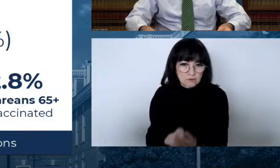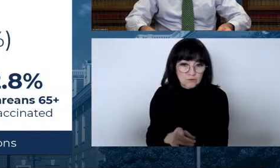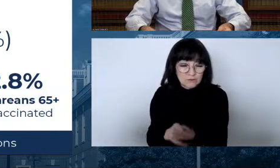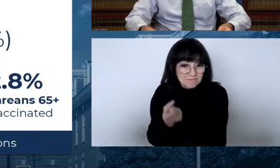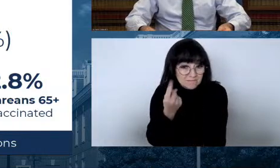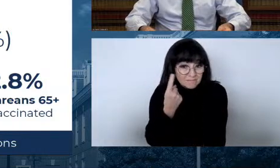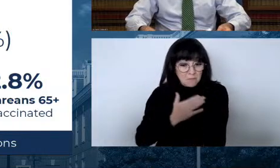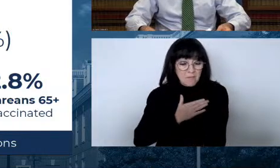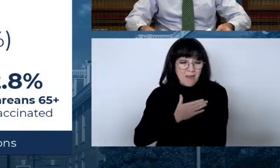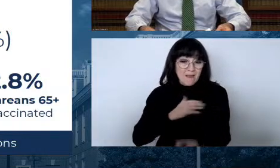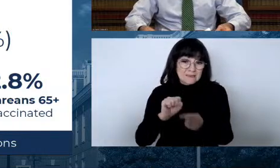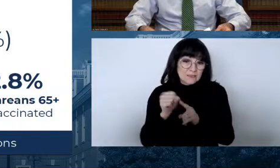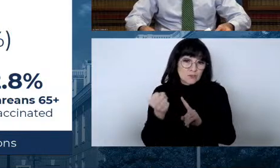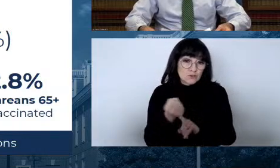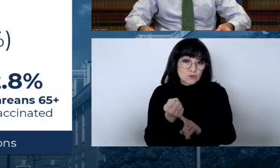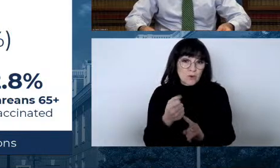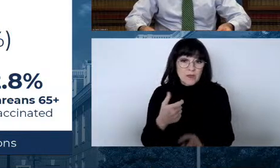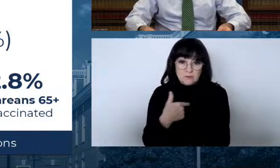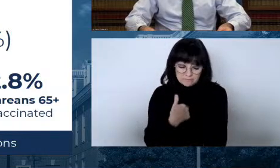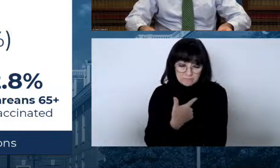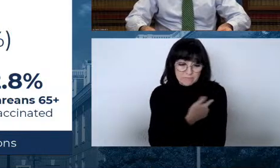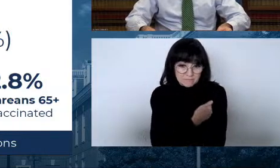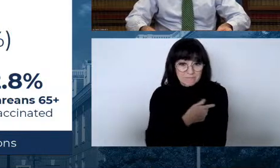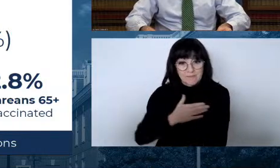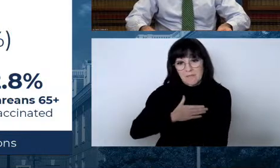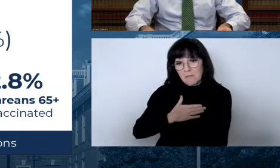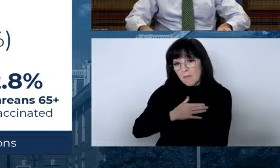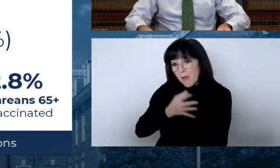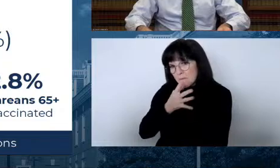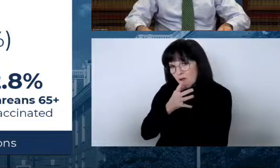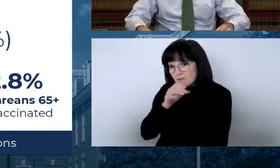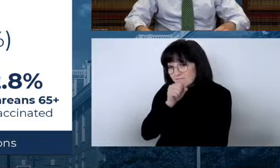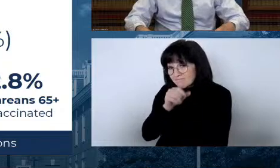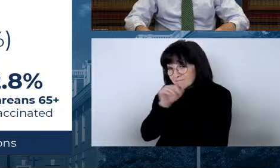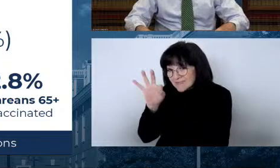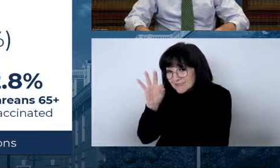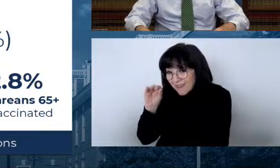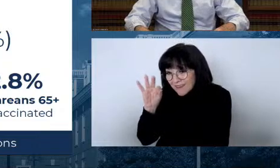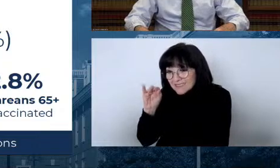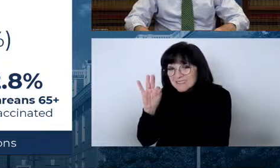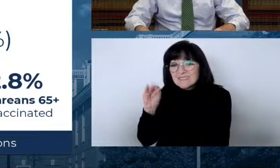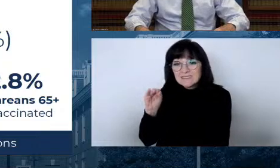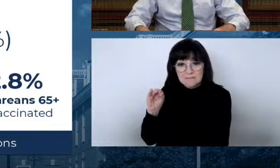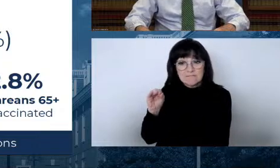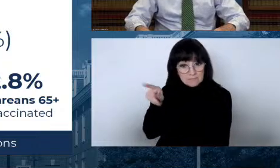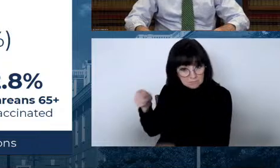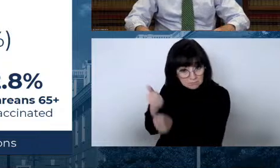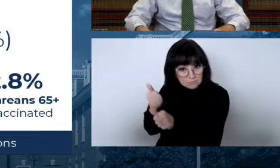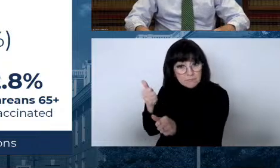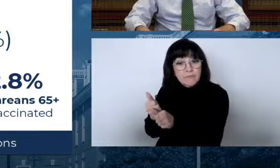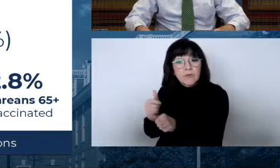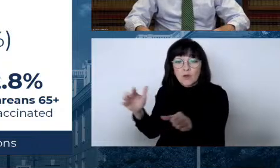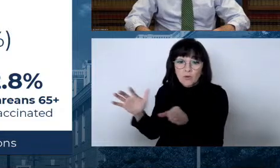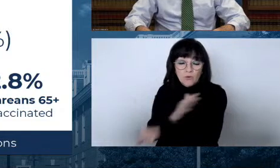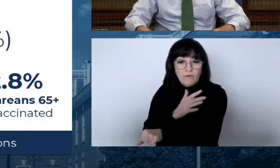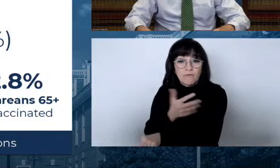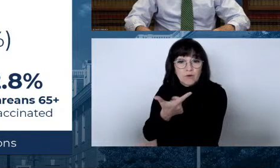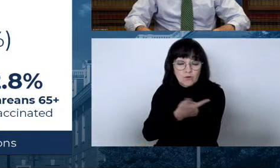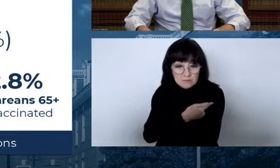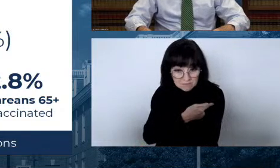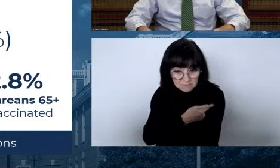mother, who's also fully vaccinated and boosted, but she also has 8 or